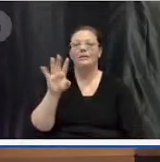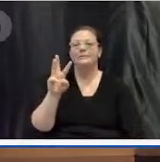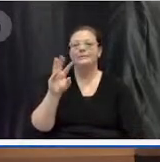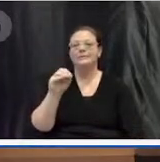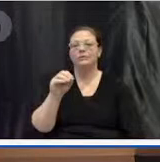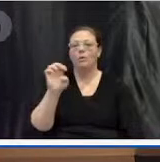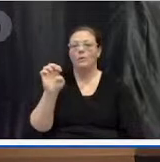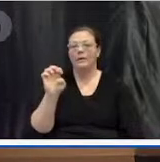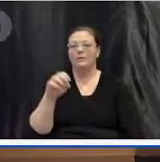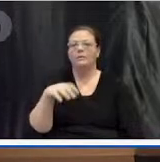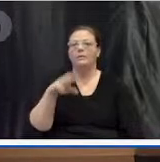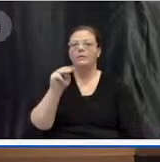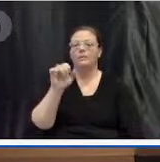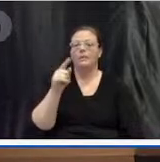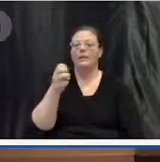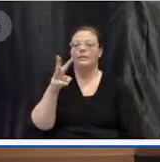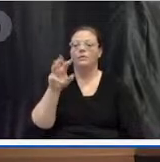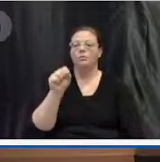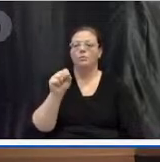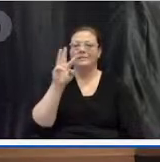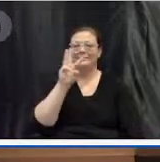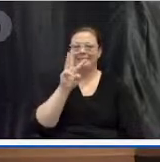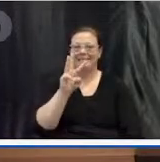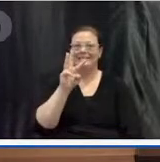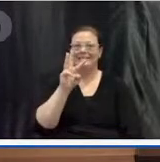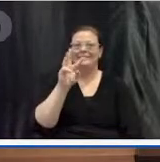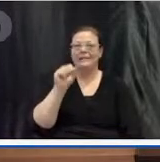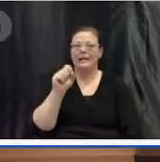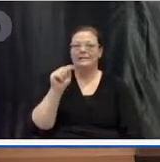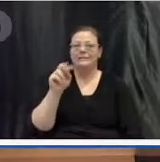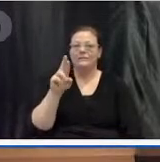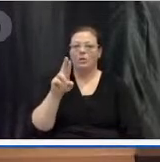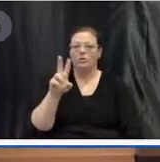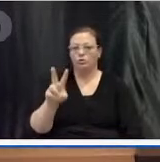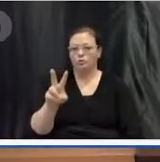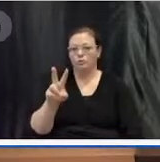Z9860E, Matthews 6, STR2,